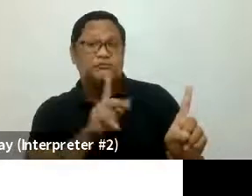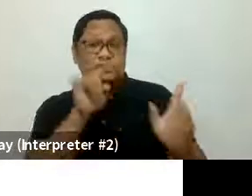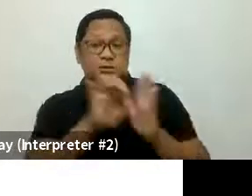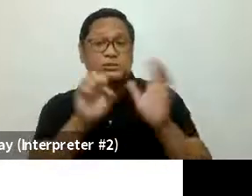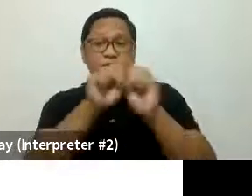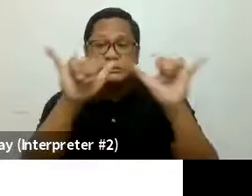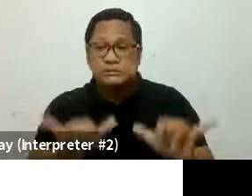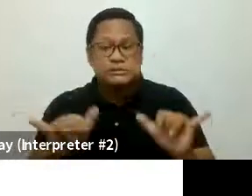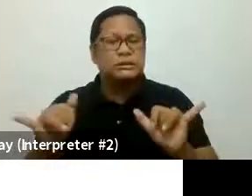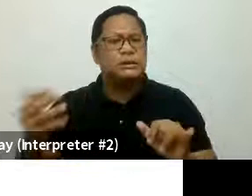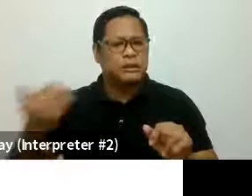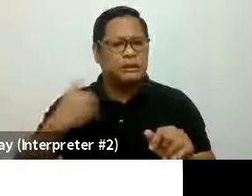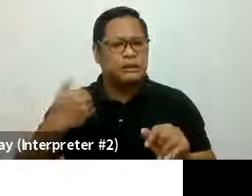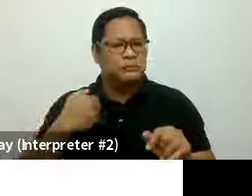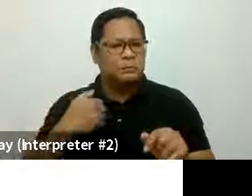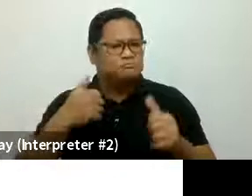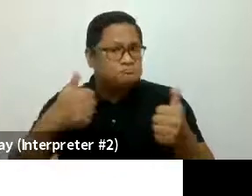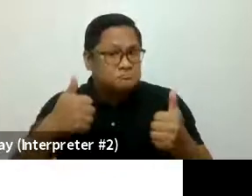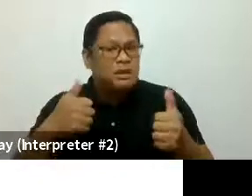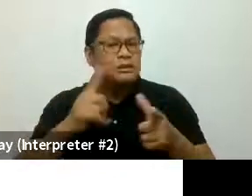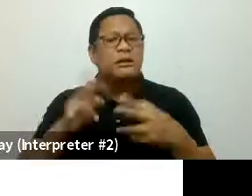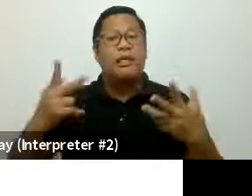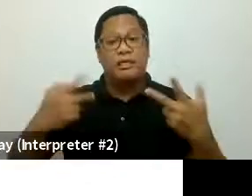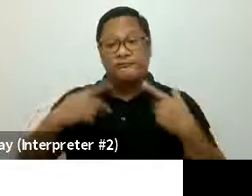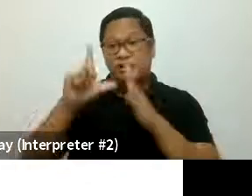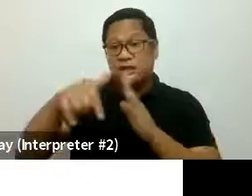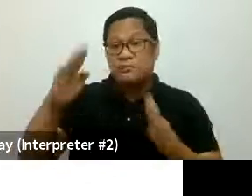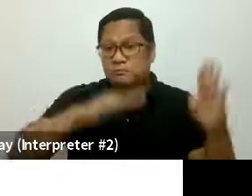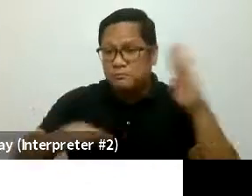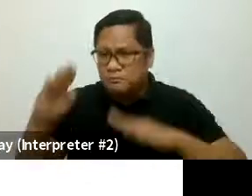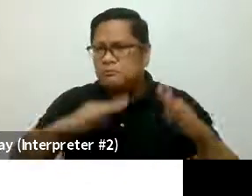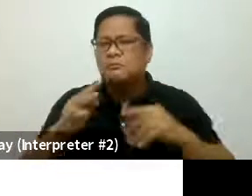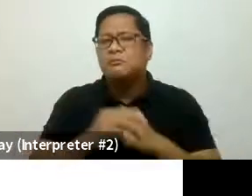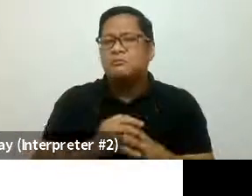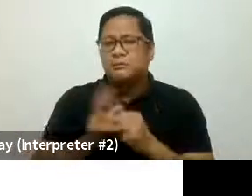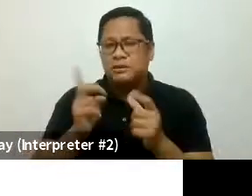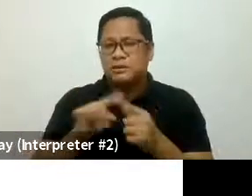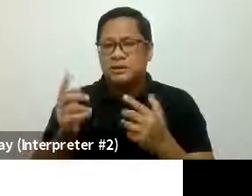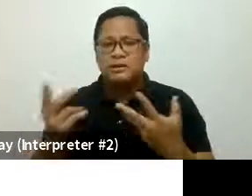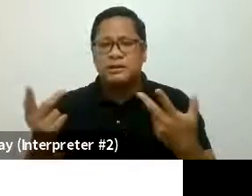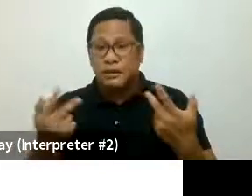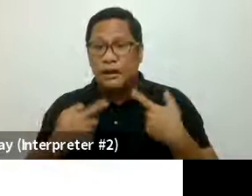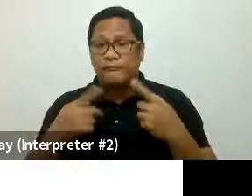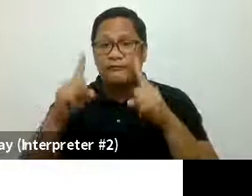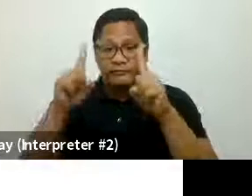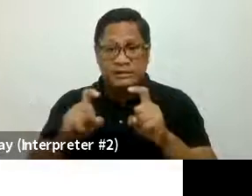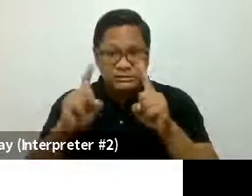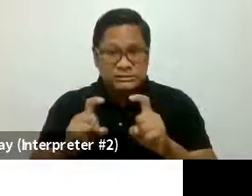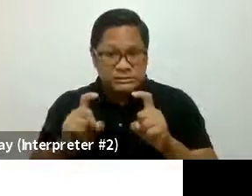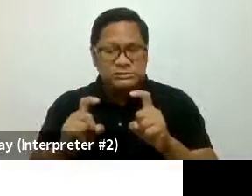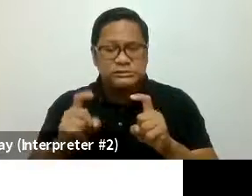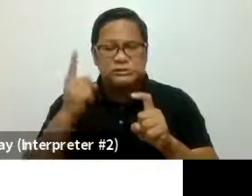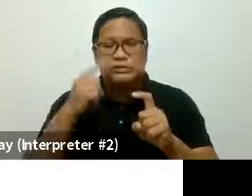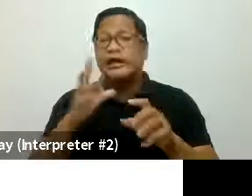is not that mature yet, then you'll have problem to immediately guarantee testing for and